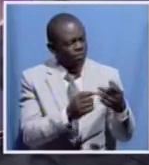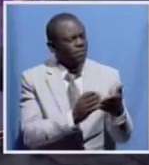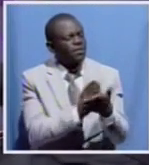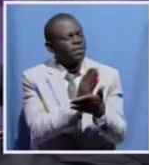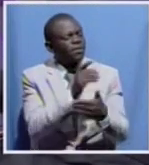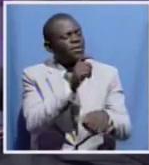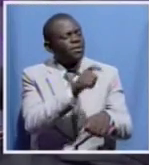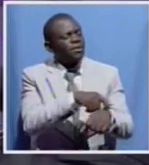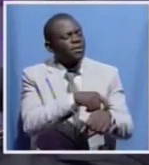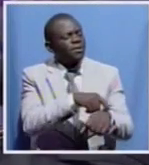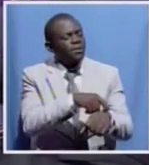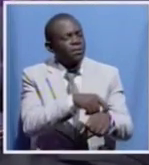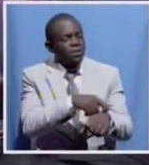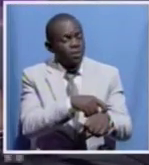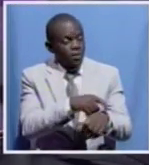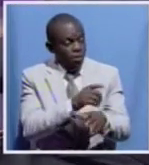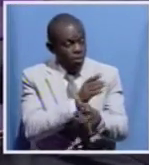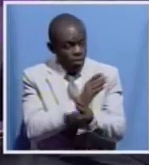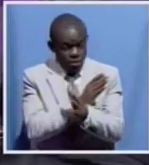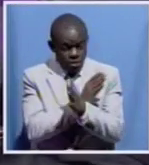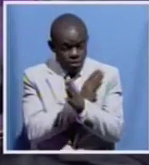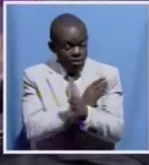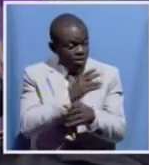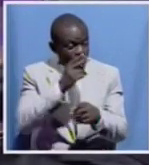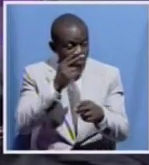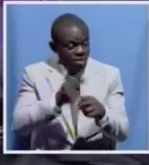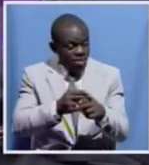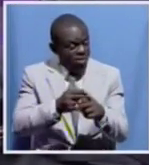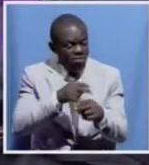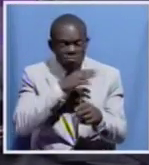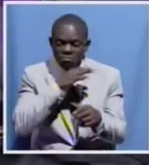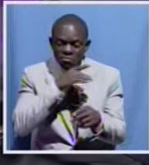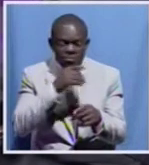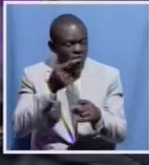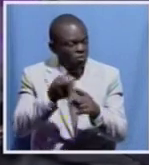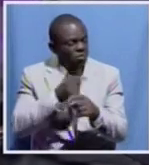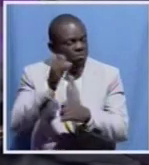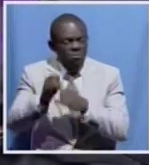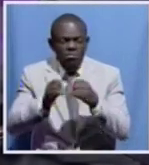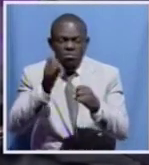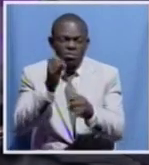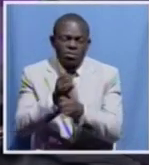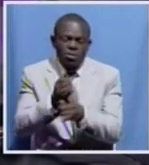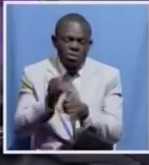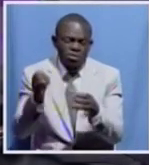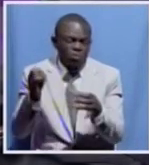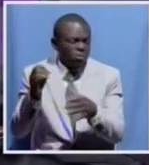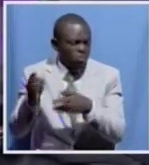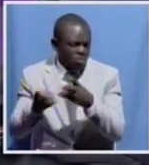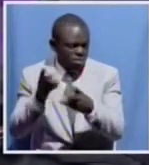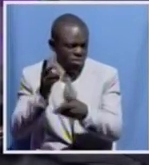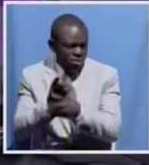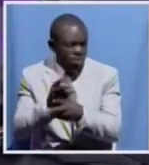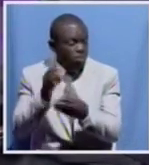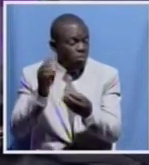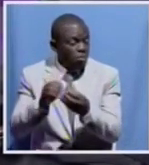international community appears to really suffered a bit of diplomatic attacks, specifically the brush with the U.S. Embassy. I did mention it in the